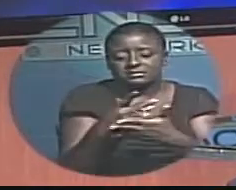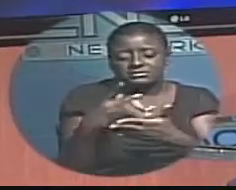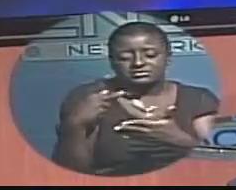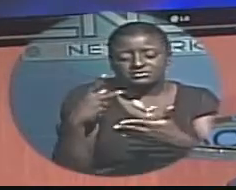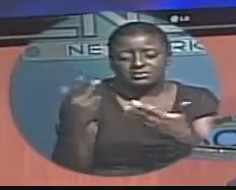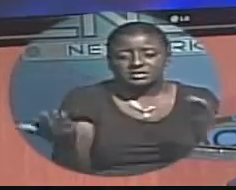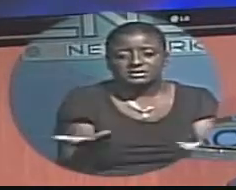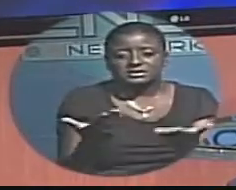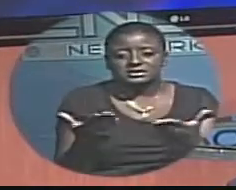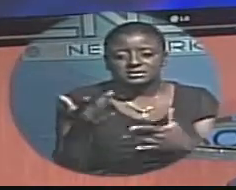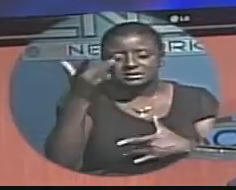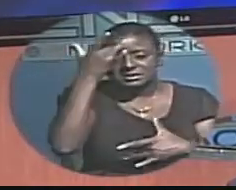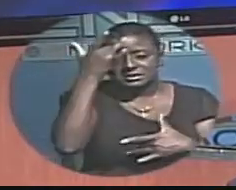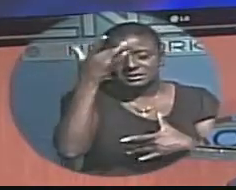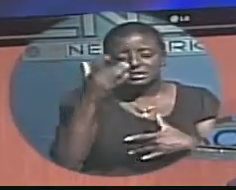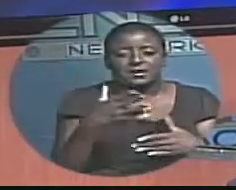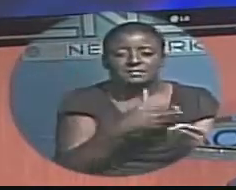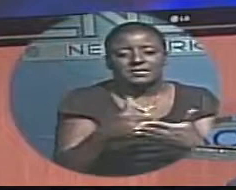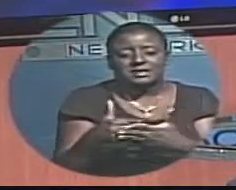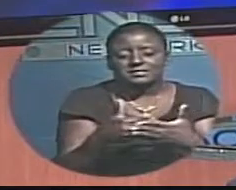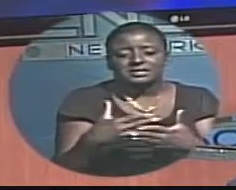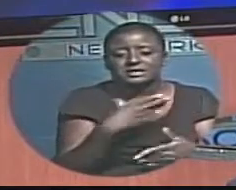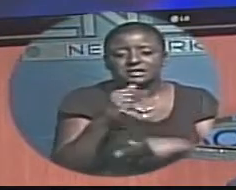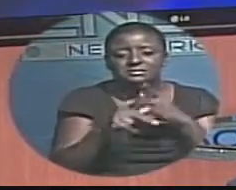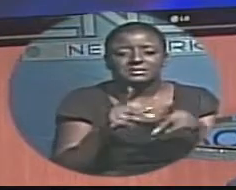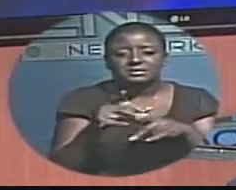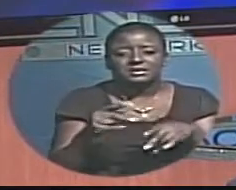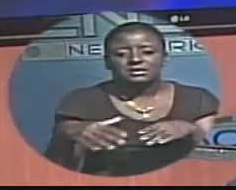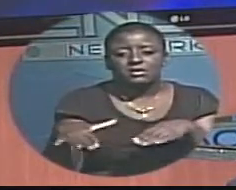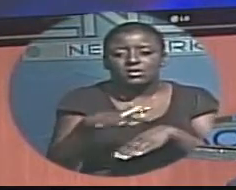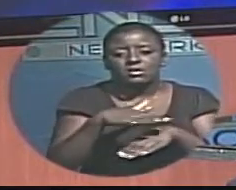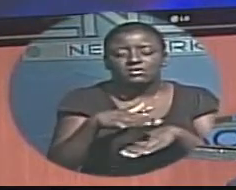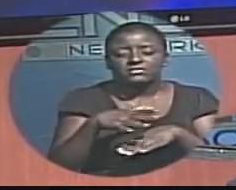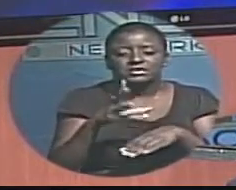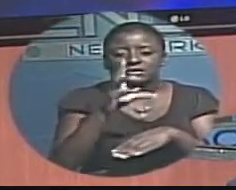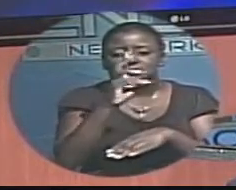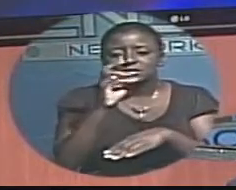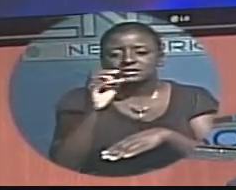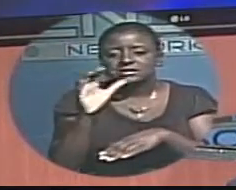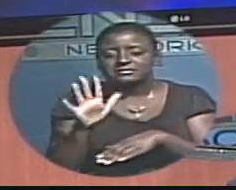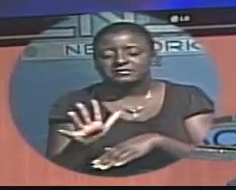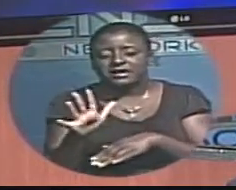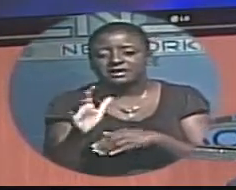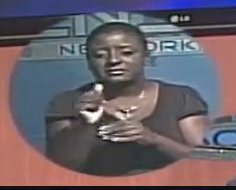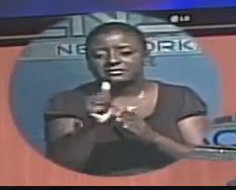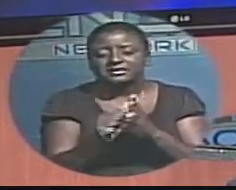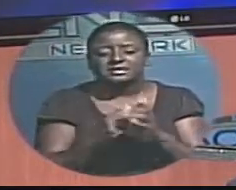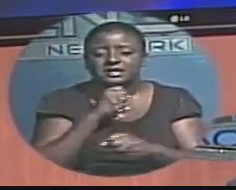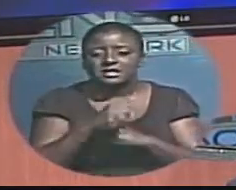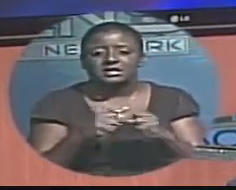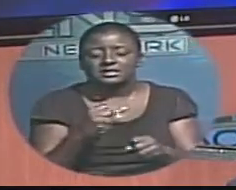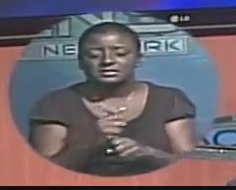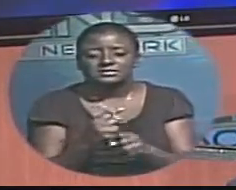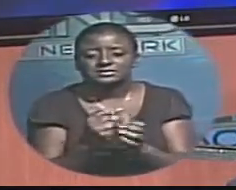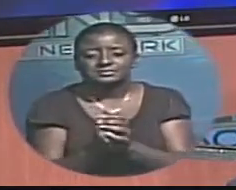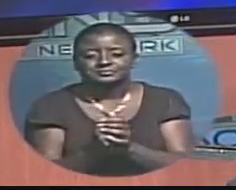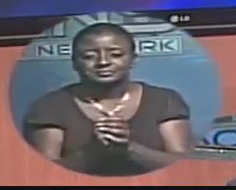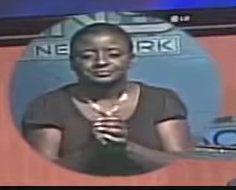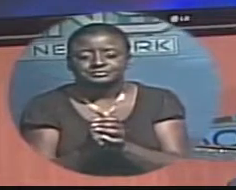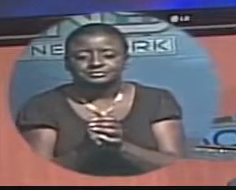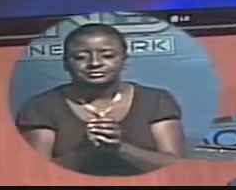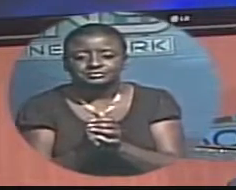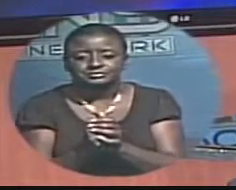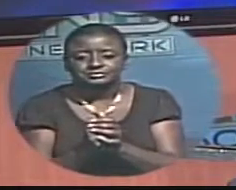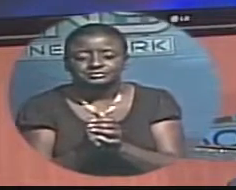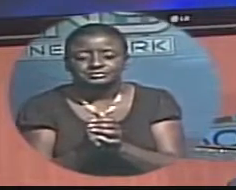and those over 65. Dr. Gomez says he believes the groundwork for the program could be implemented within a year.